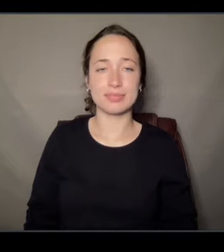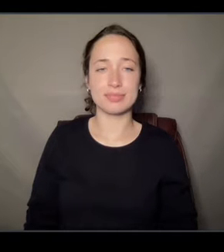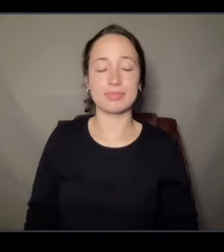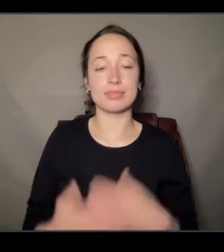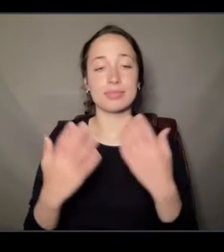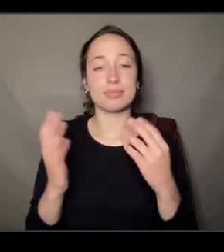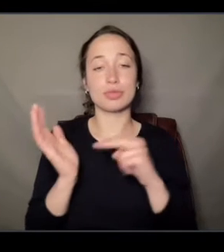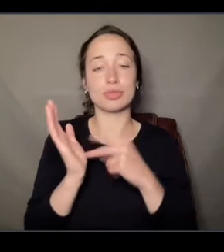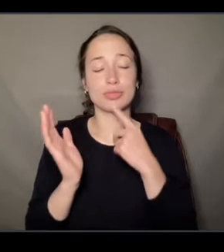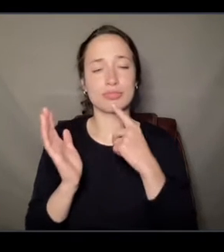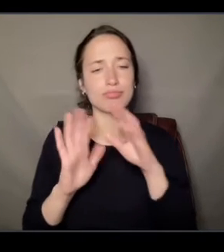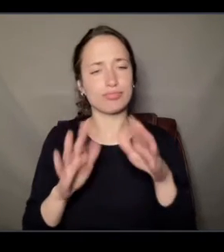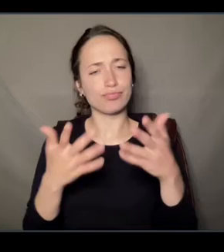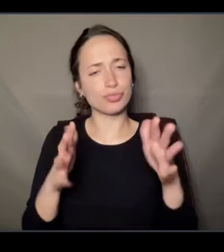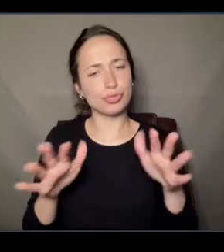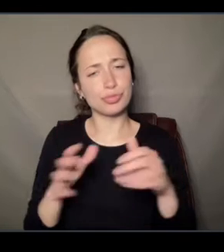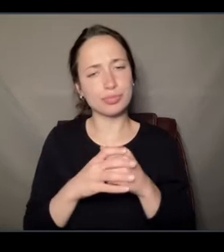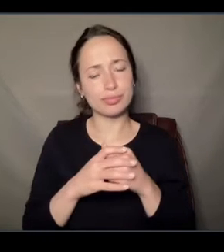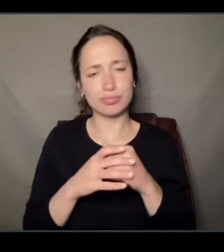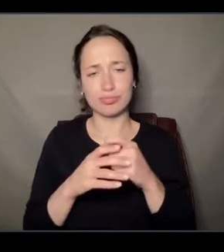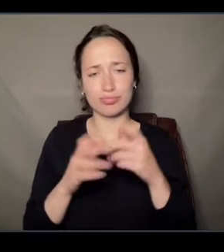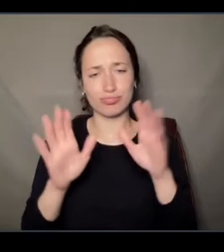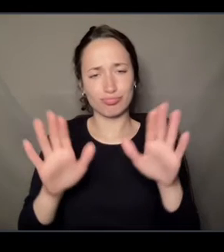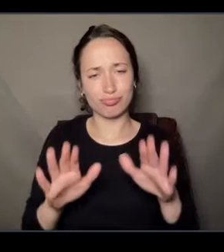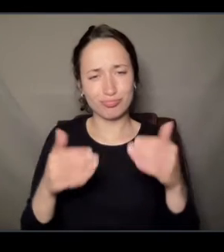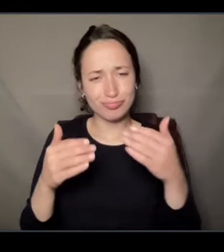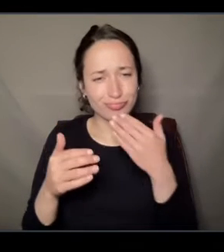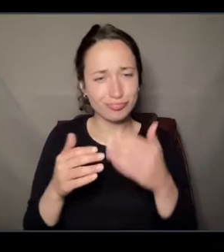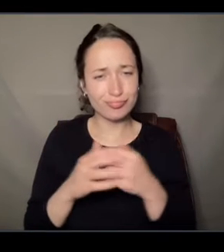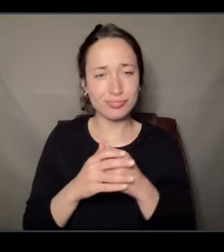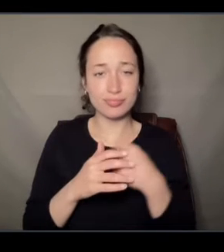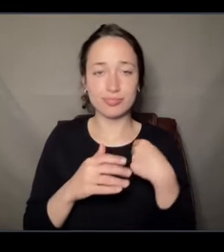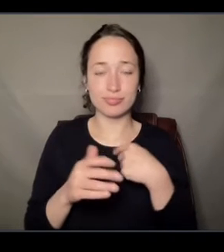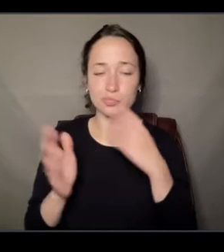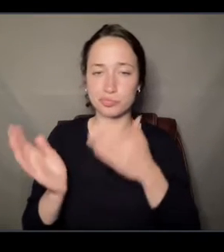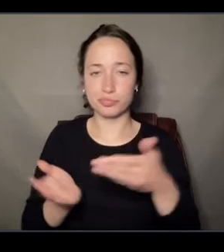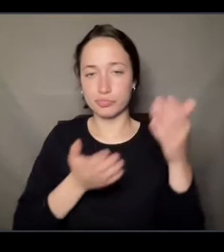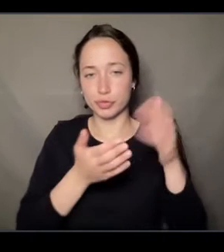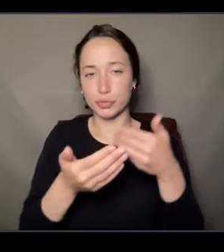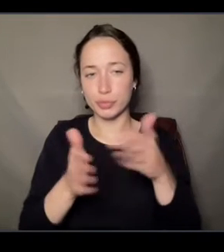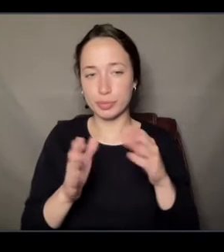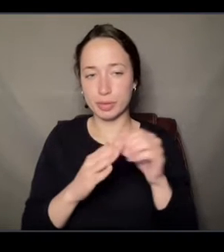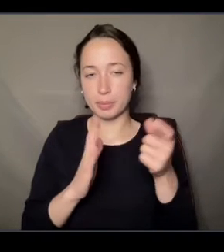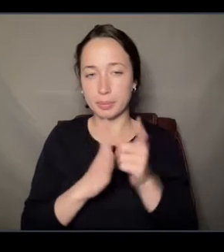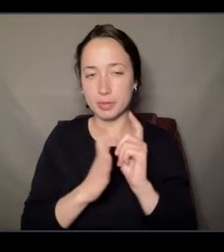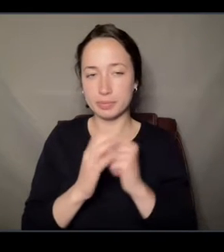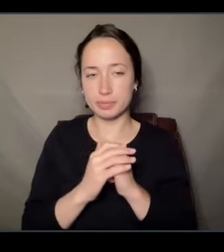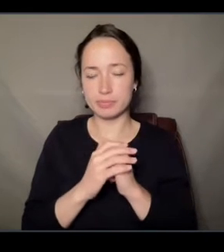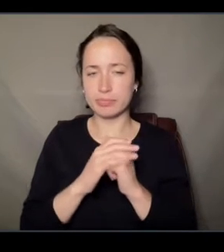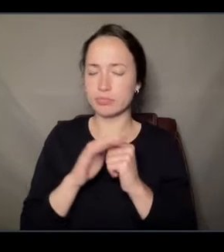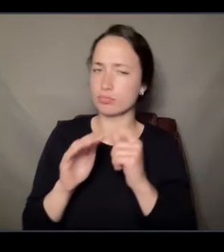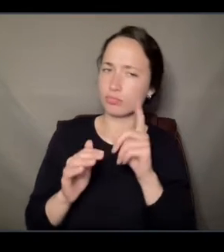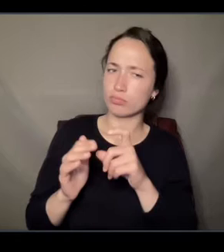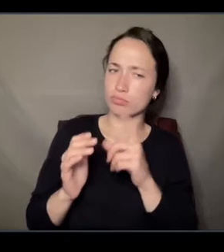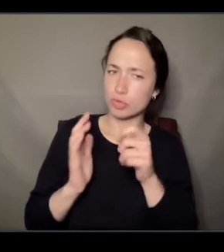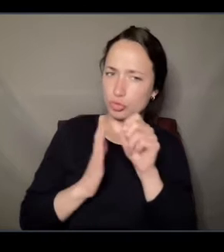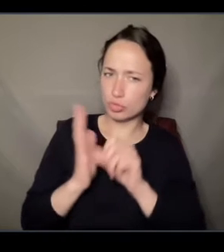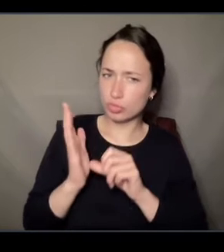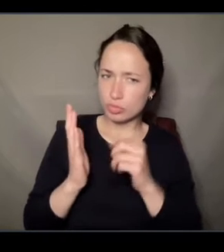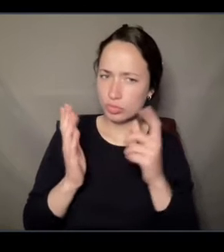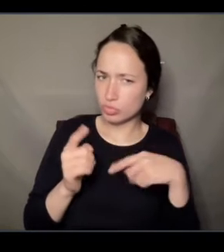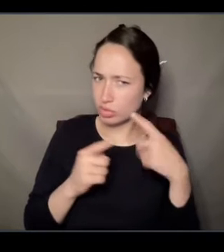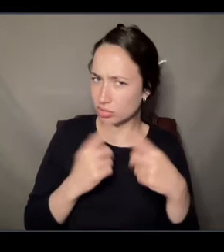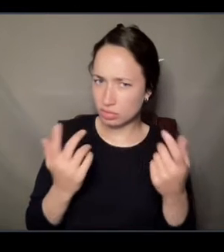You're all done, the nurse said. You did great. We're going to take you up to your room in just a minute. But when will I